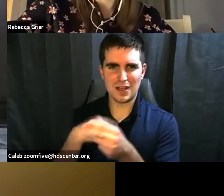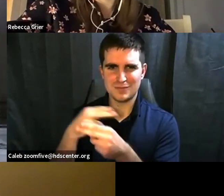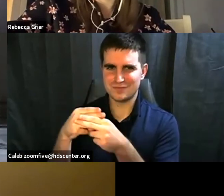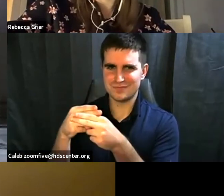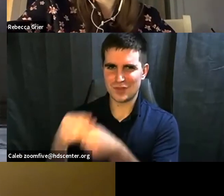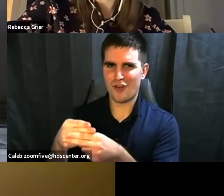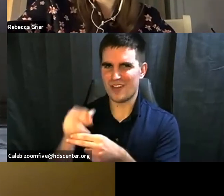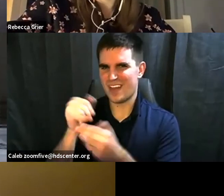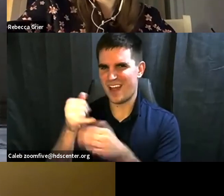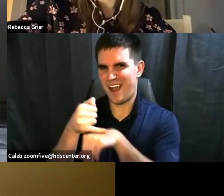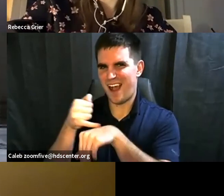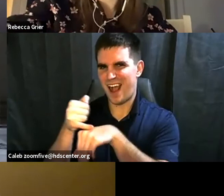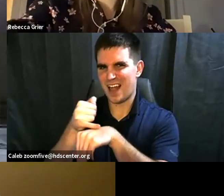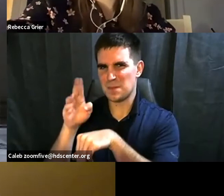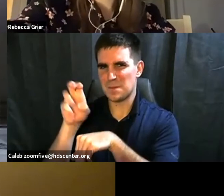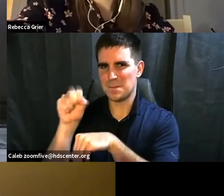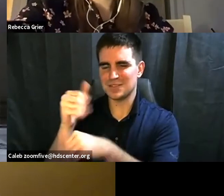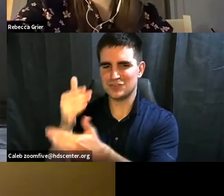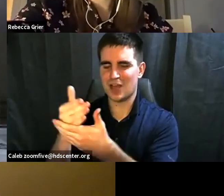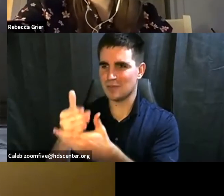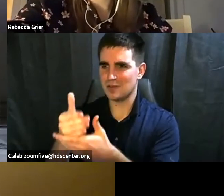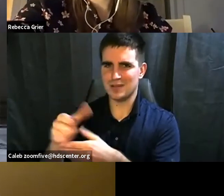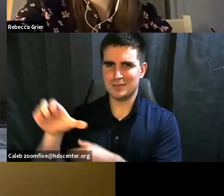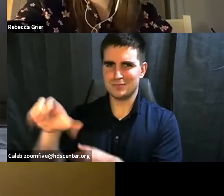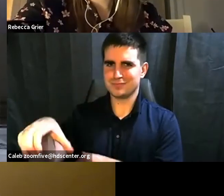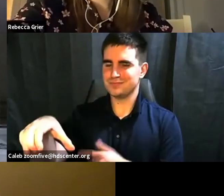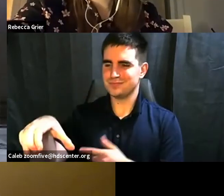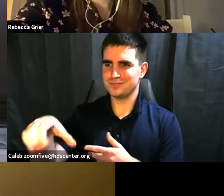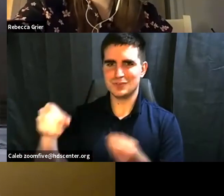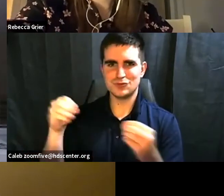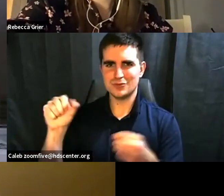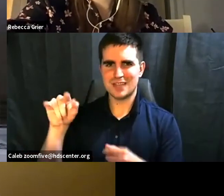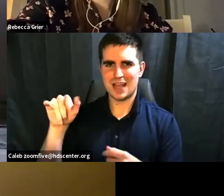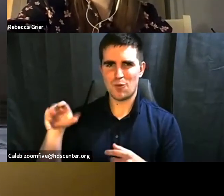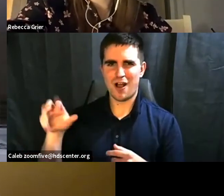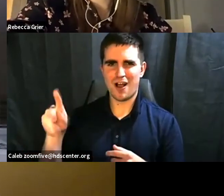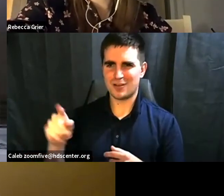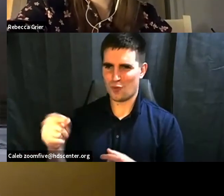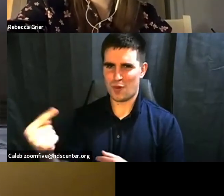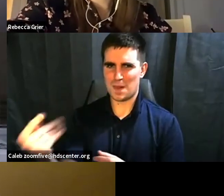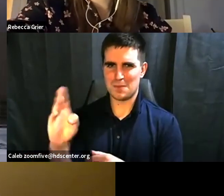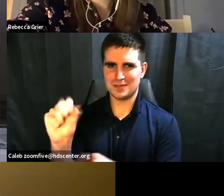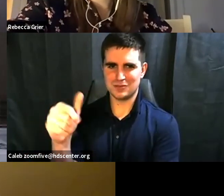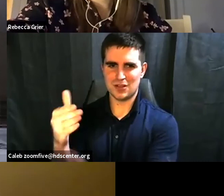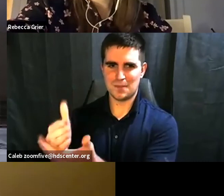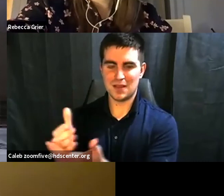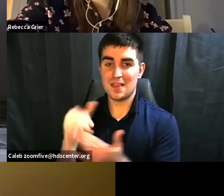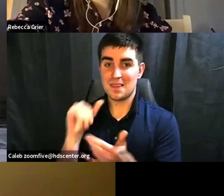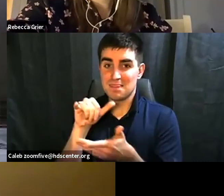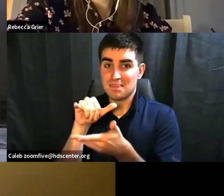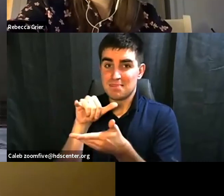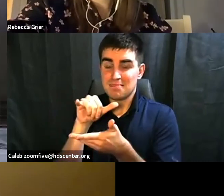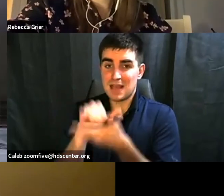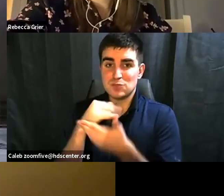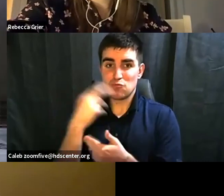stop that, you know, sits in the middle of nowhere, is that that's what's at stake right now with